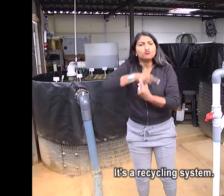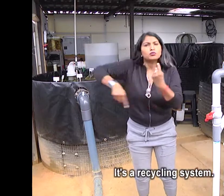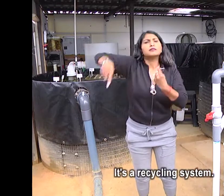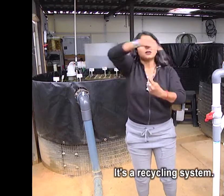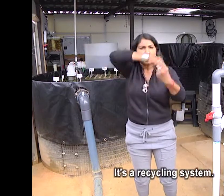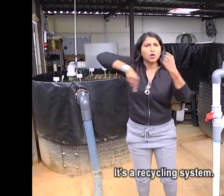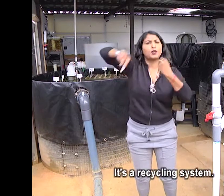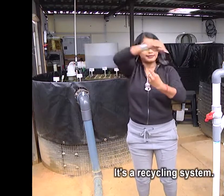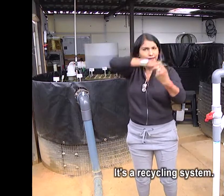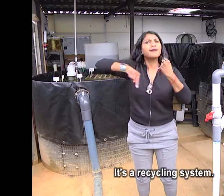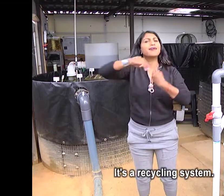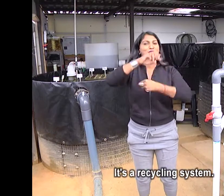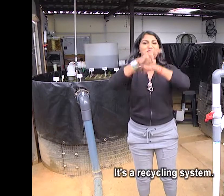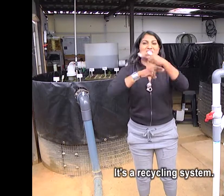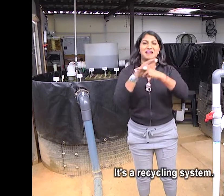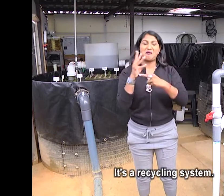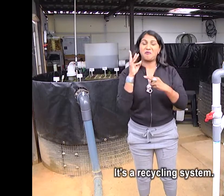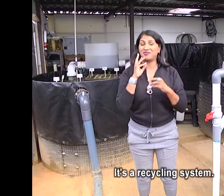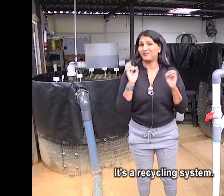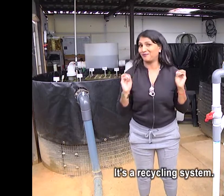It's a recycling system.